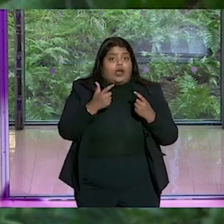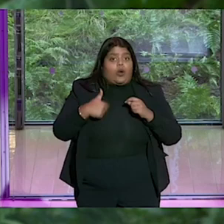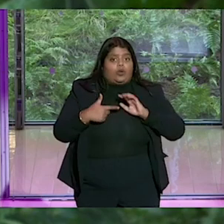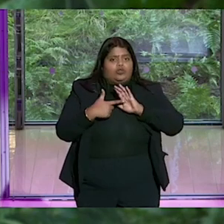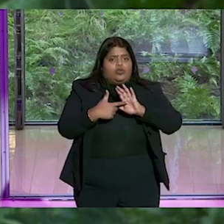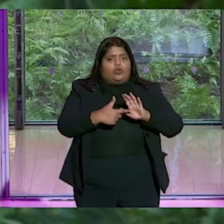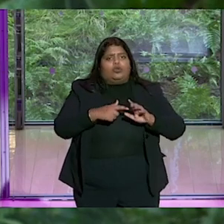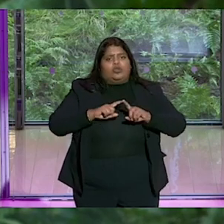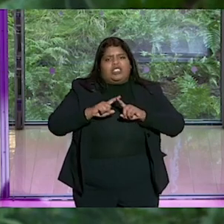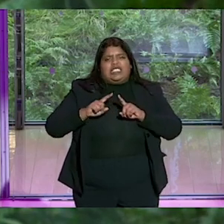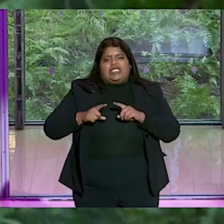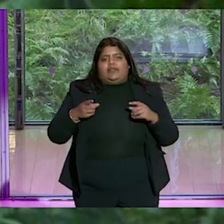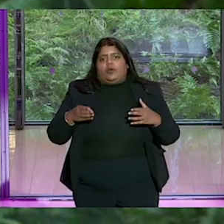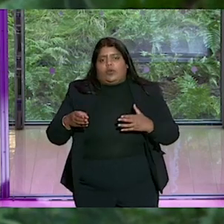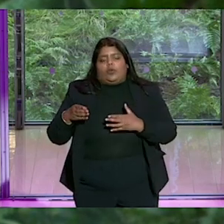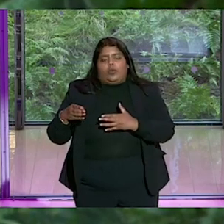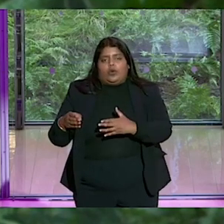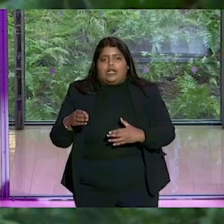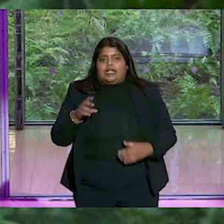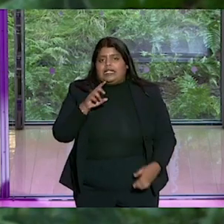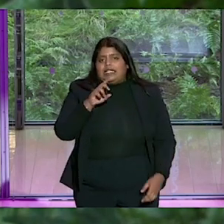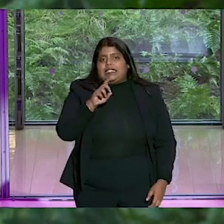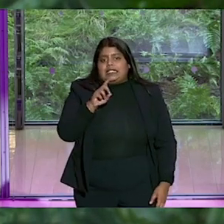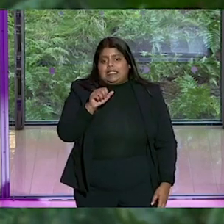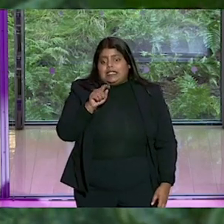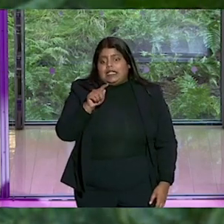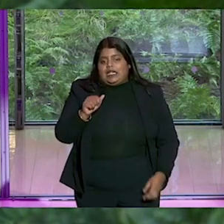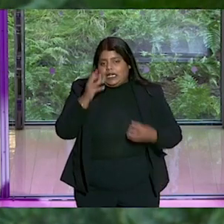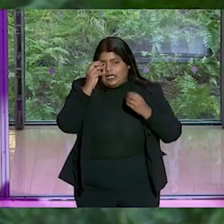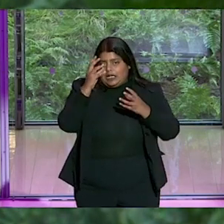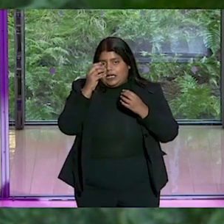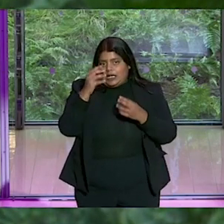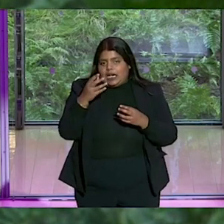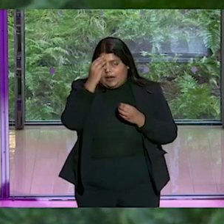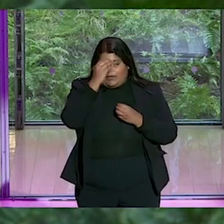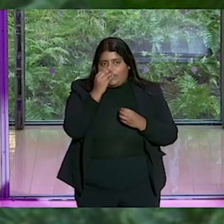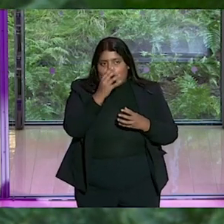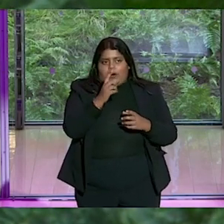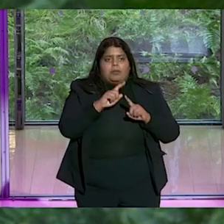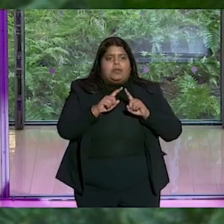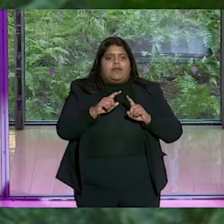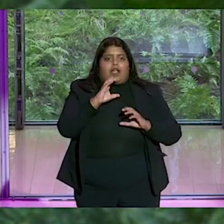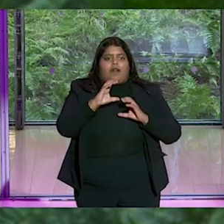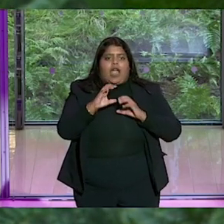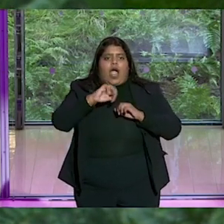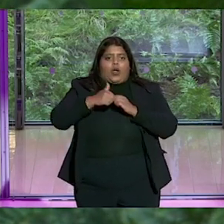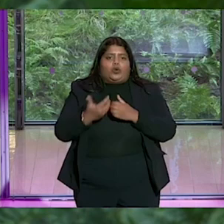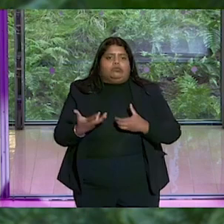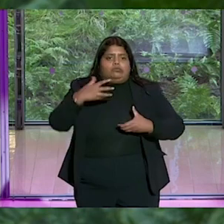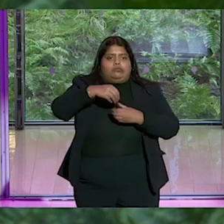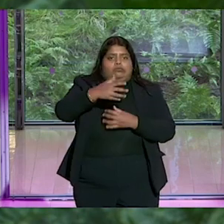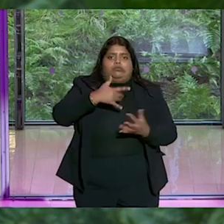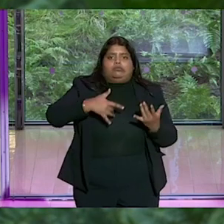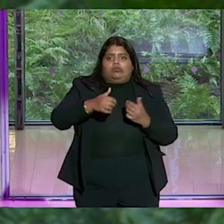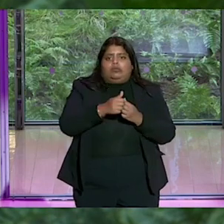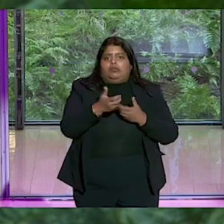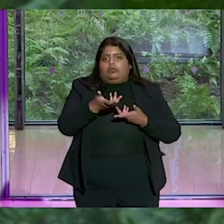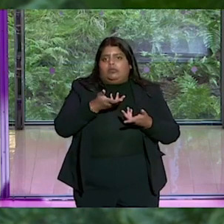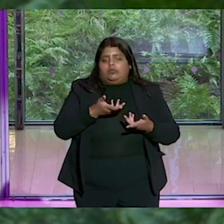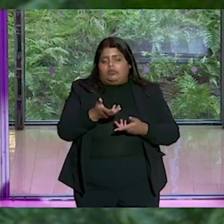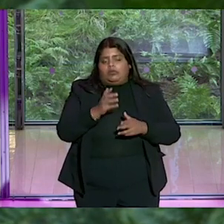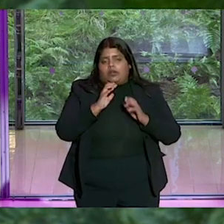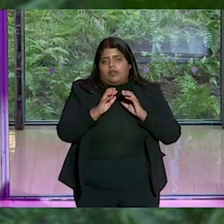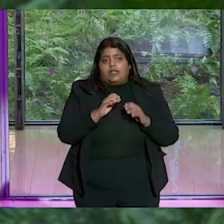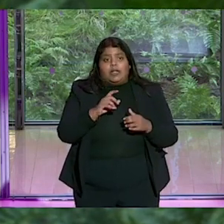a few ways that data can inform the conversations you're having at your organization, even conversations that may not